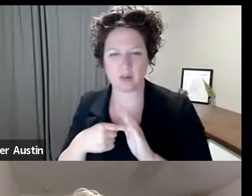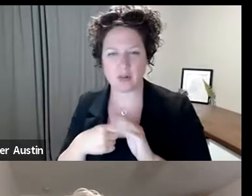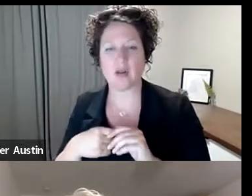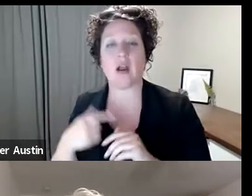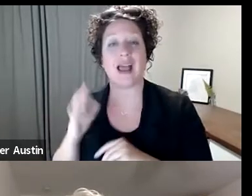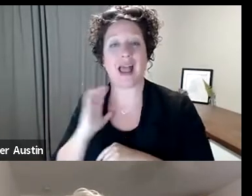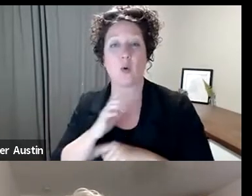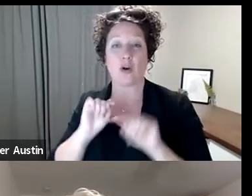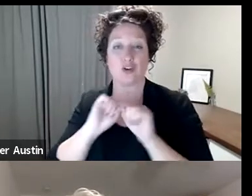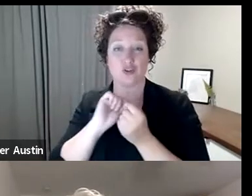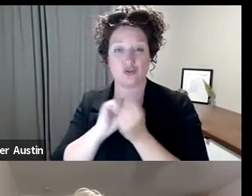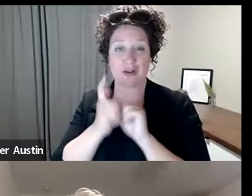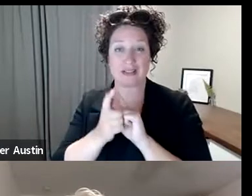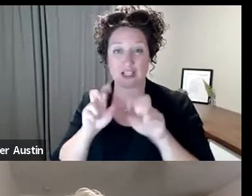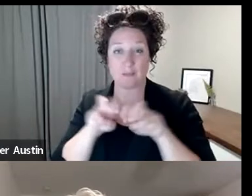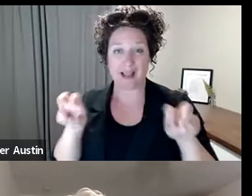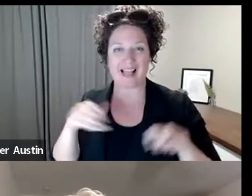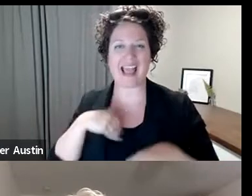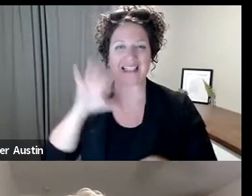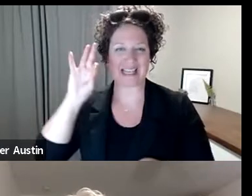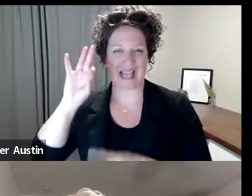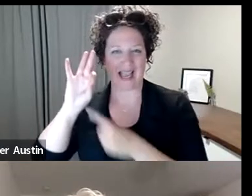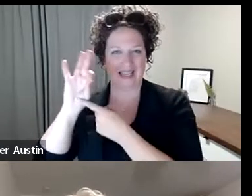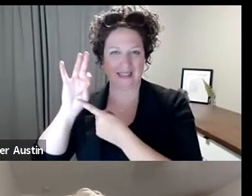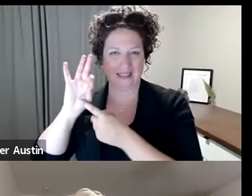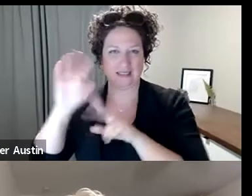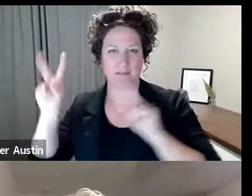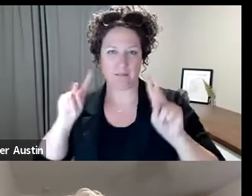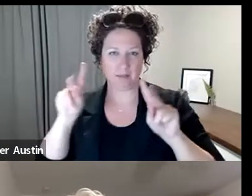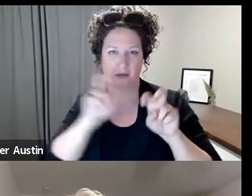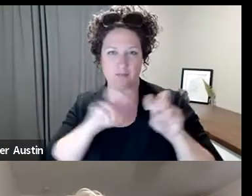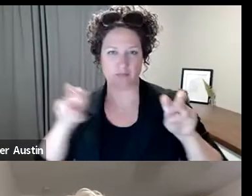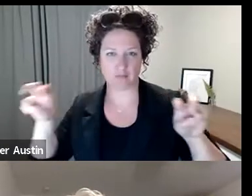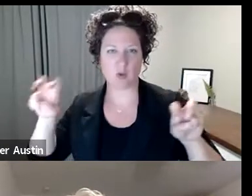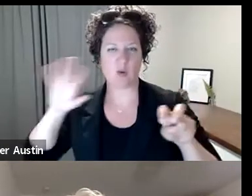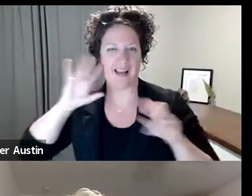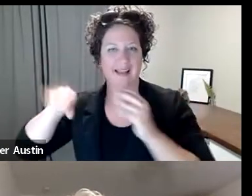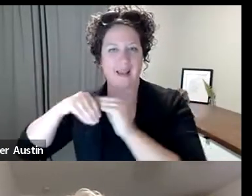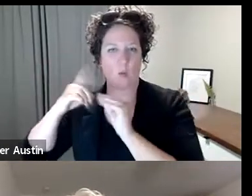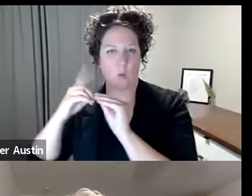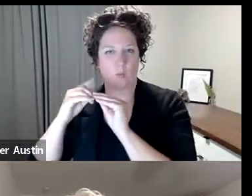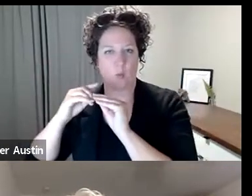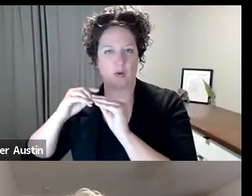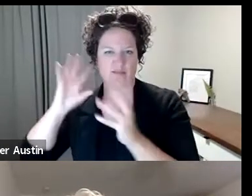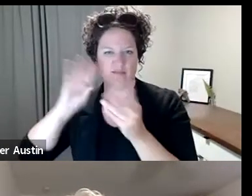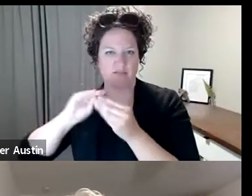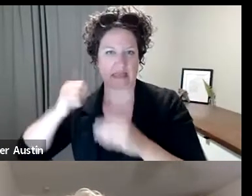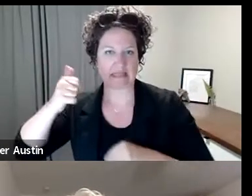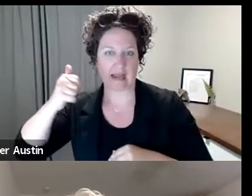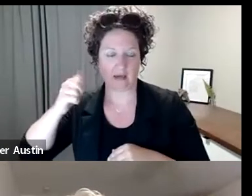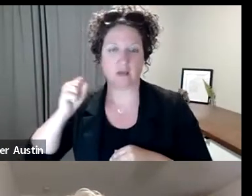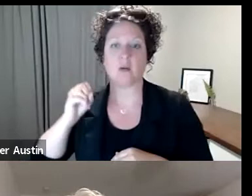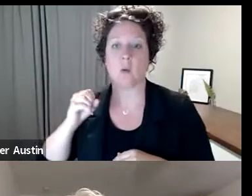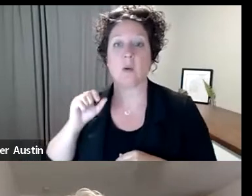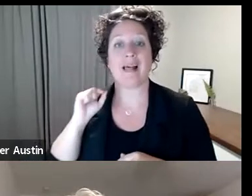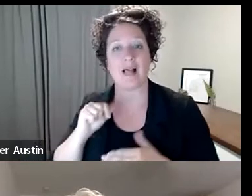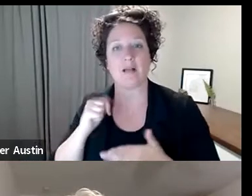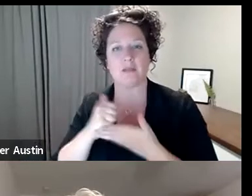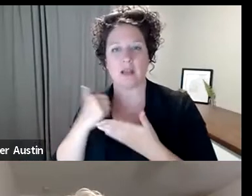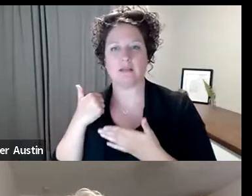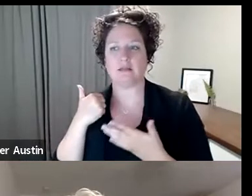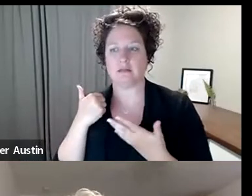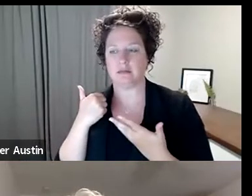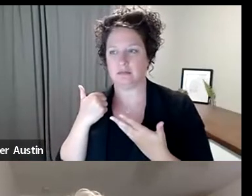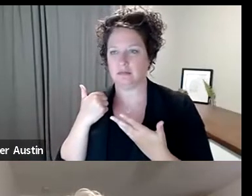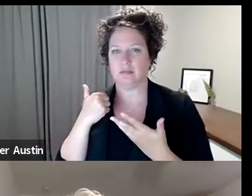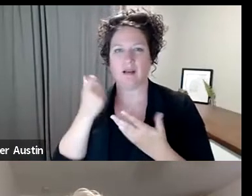panel currently has 9 panel members, and we're about to have a 10th soon. And this really helps to account for, again, those